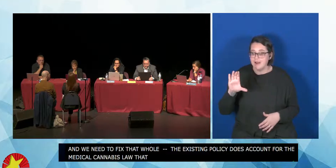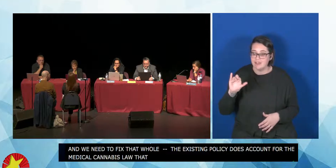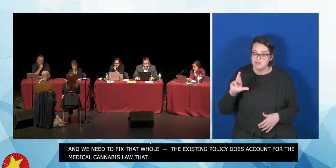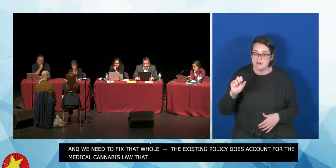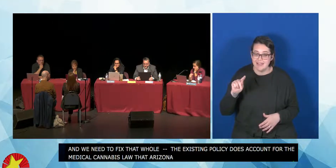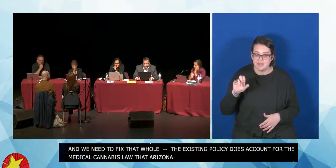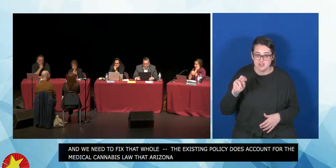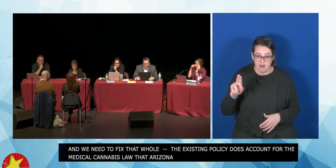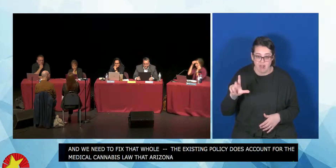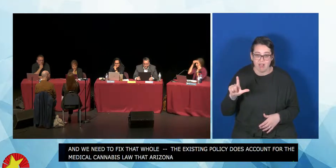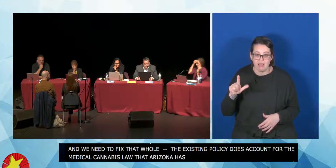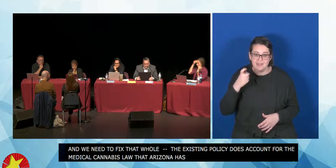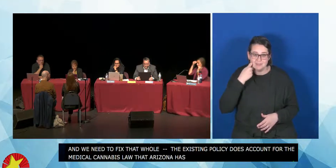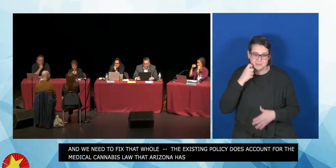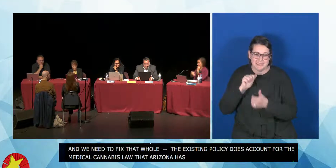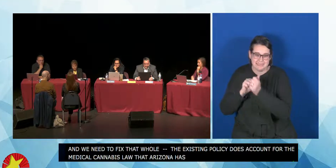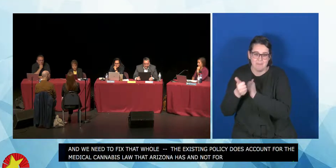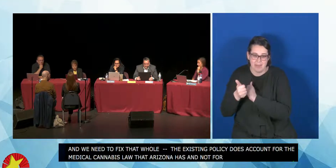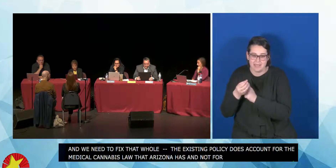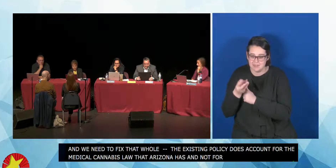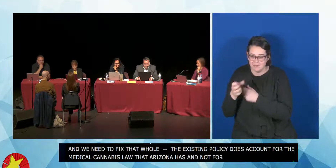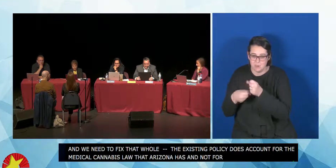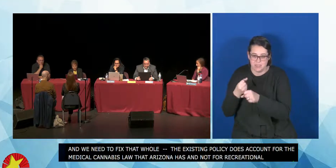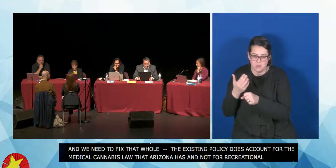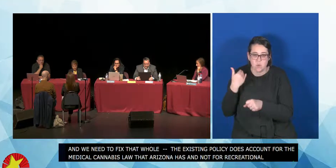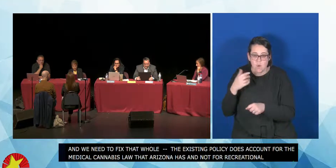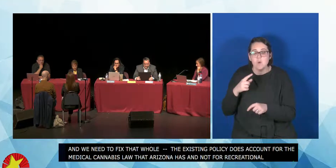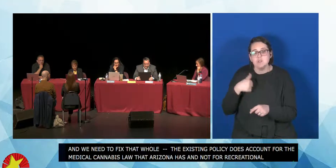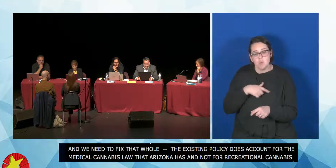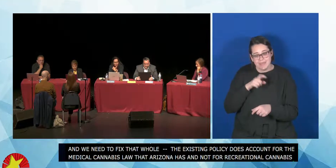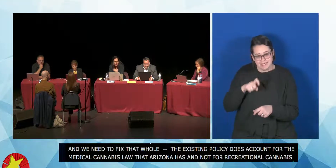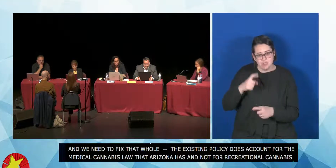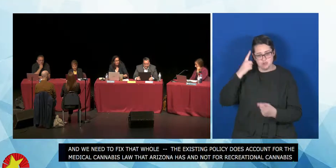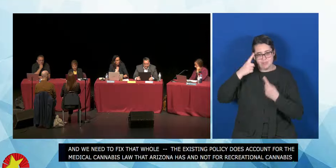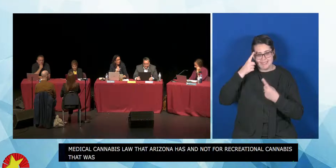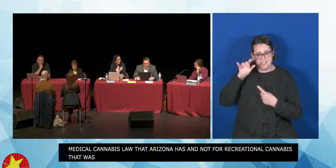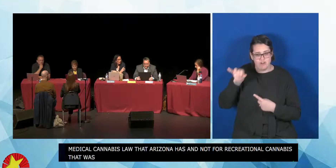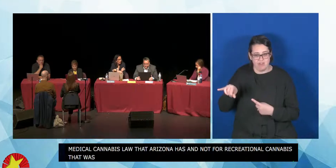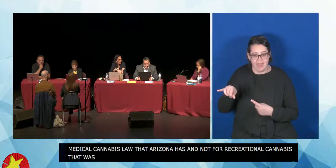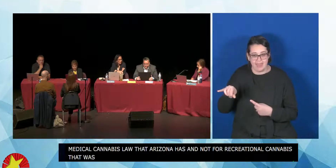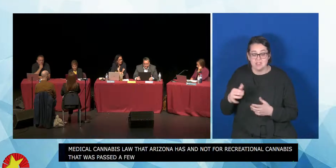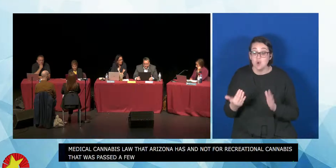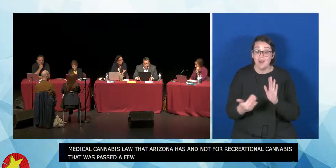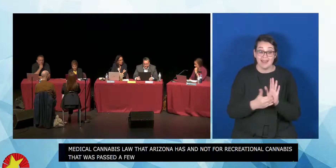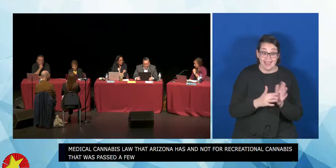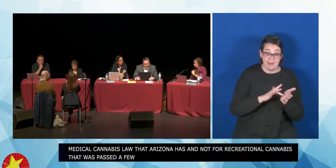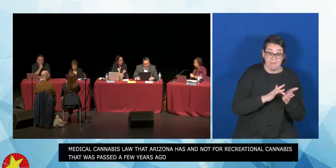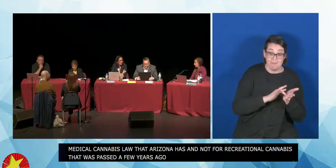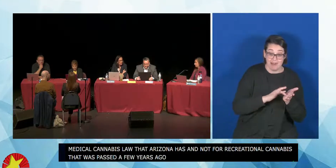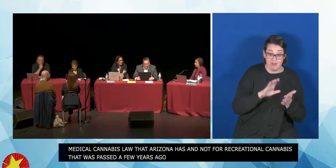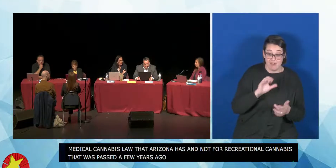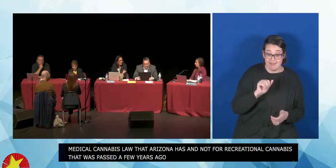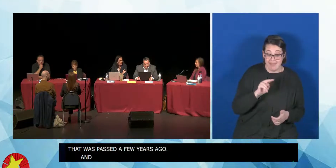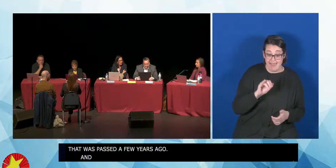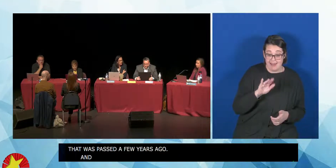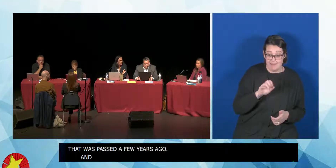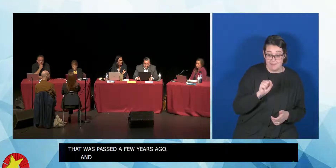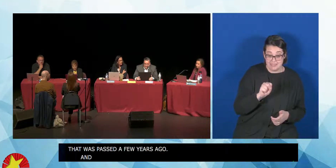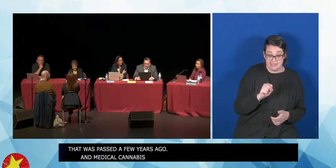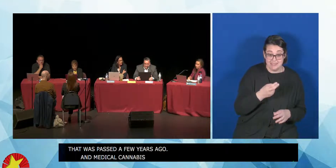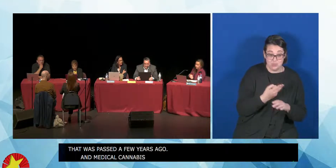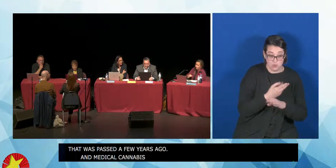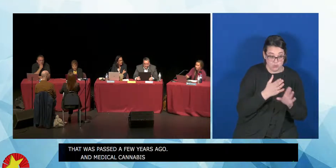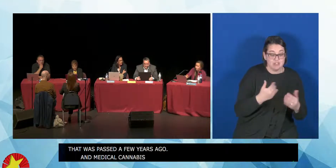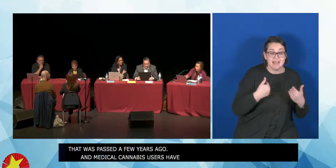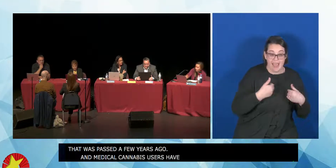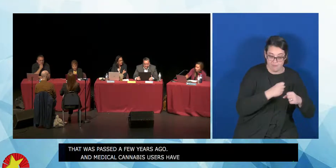ago, and we're going to need to account for that. So we'll need to. Again, medical cannabis users have certain labor and employment protections